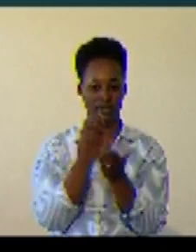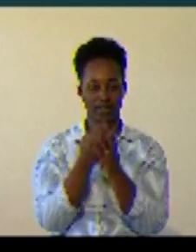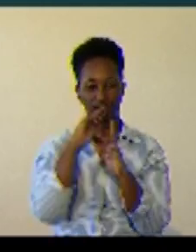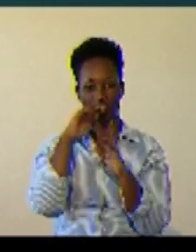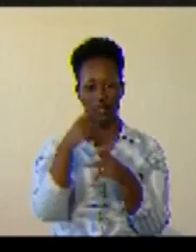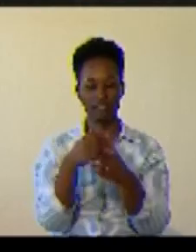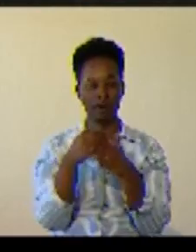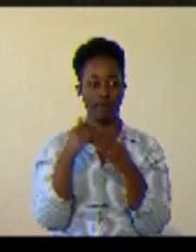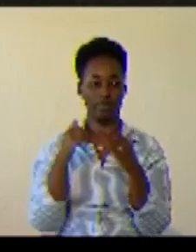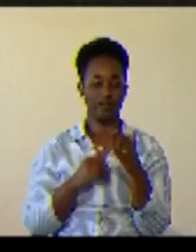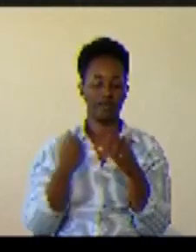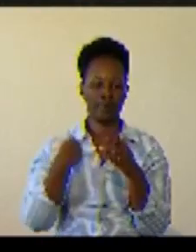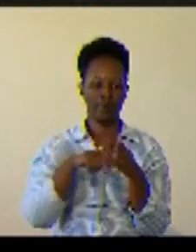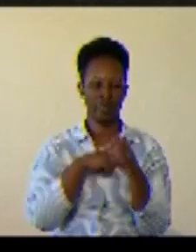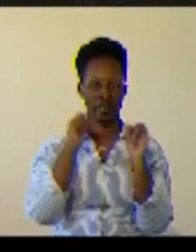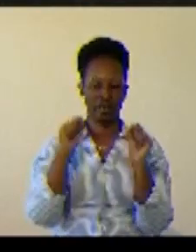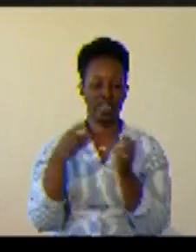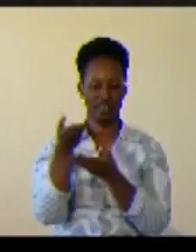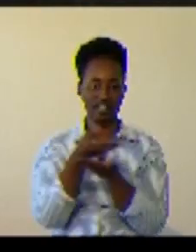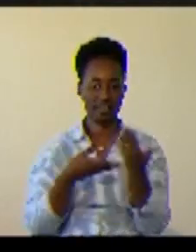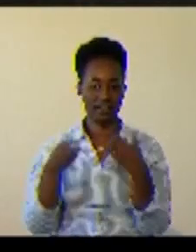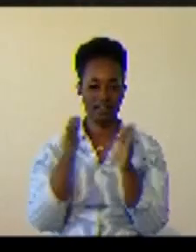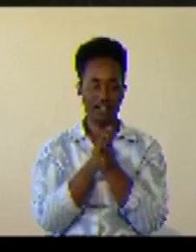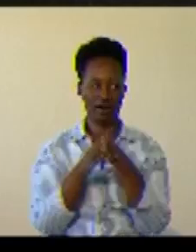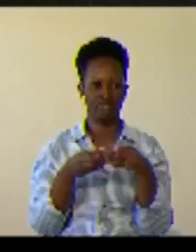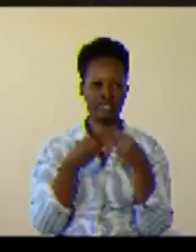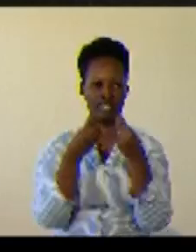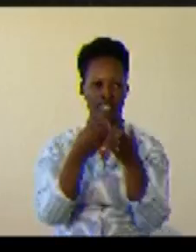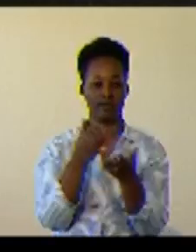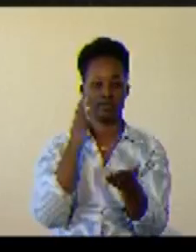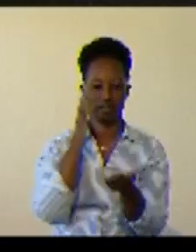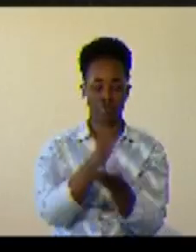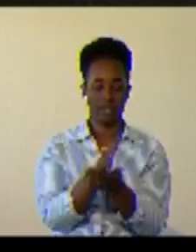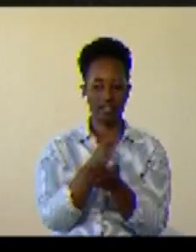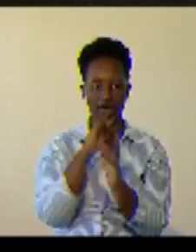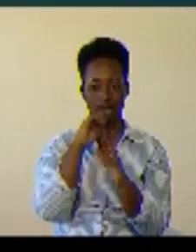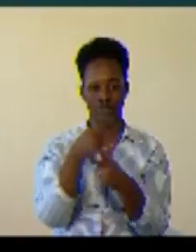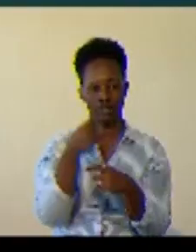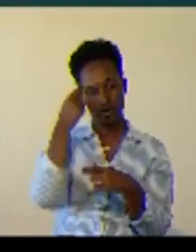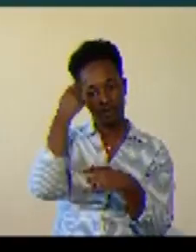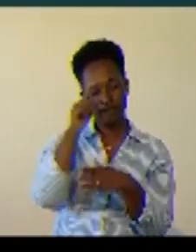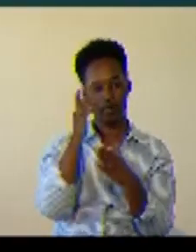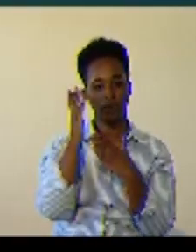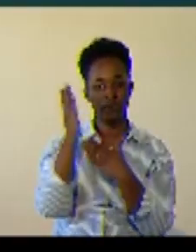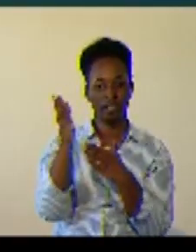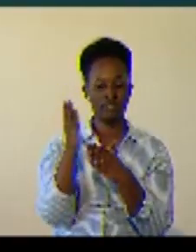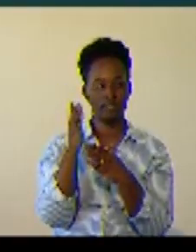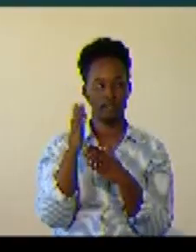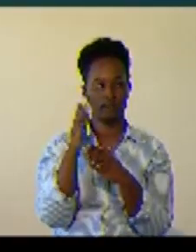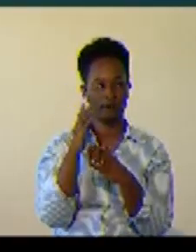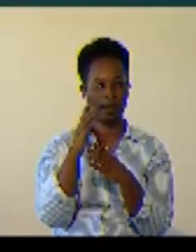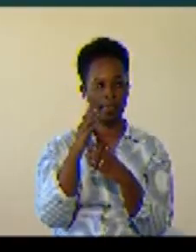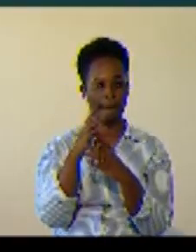answer before we can discuss and give the right answer for these multiple choice